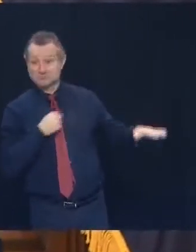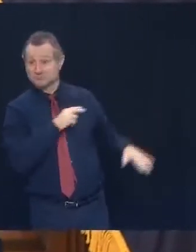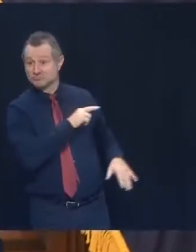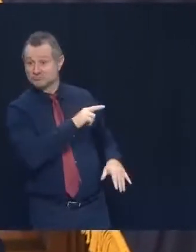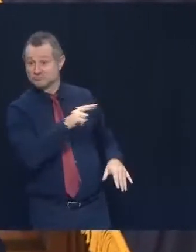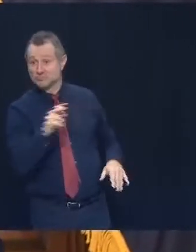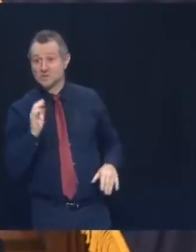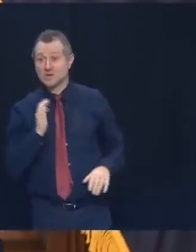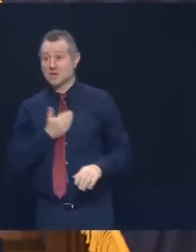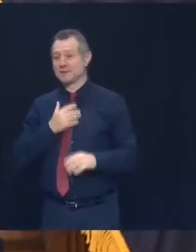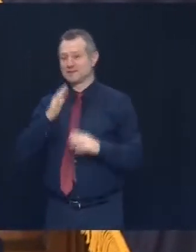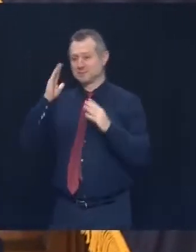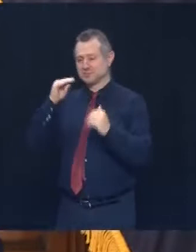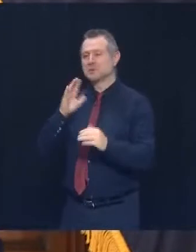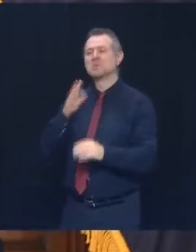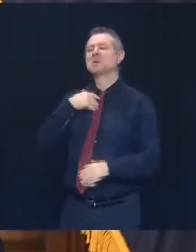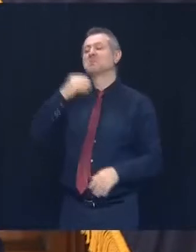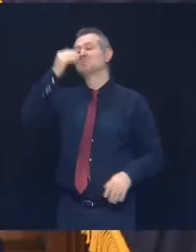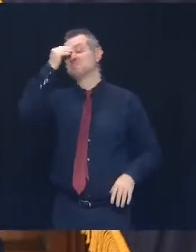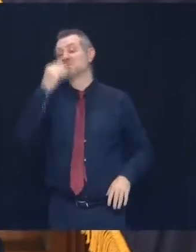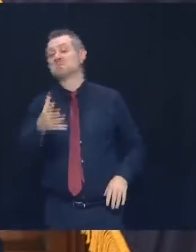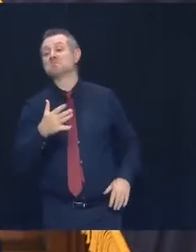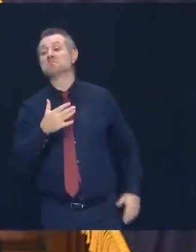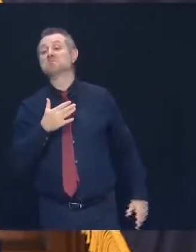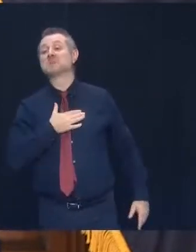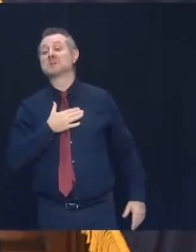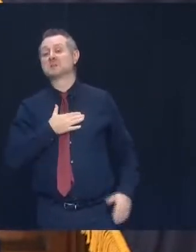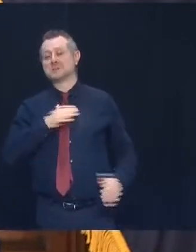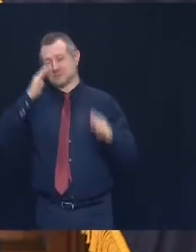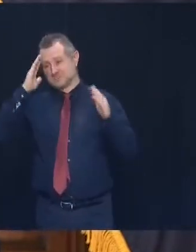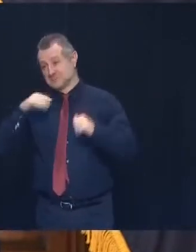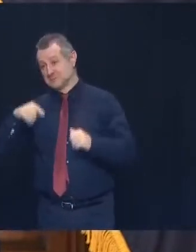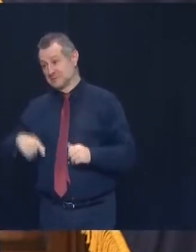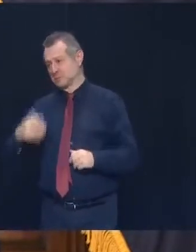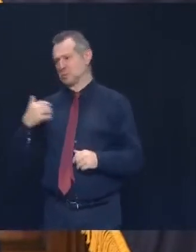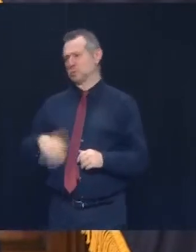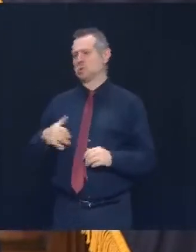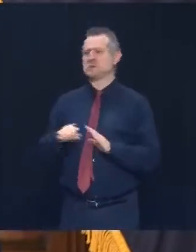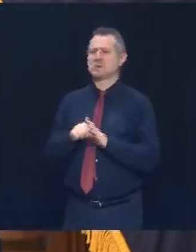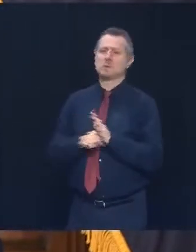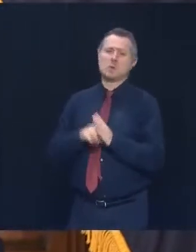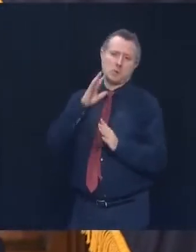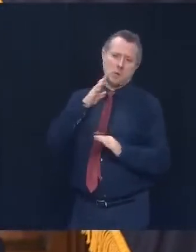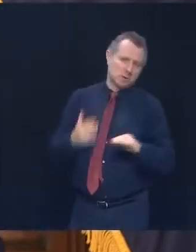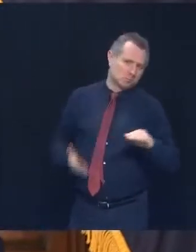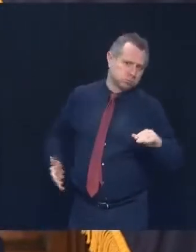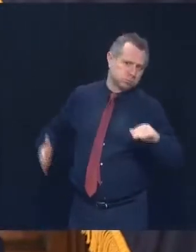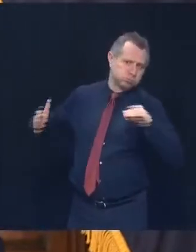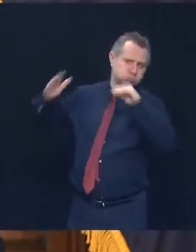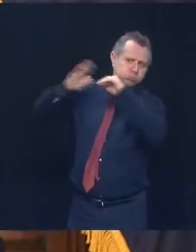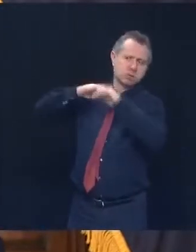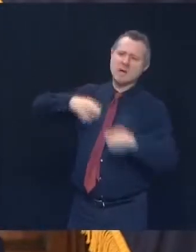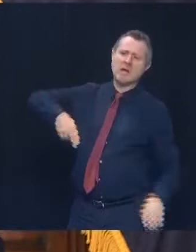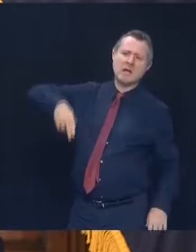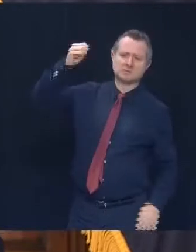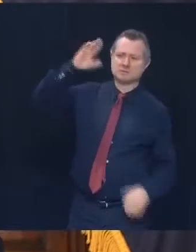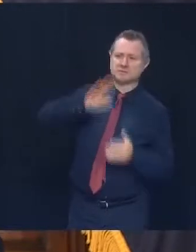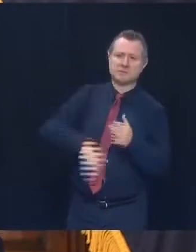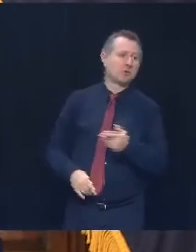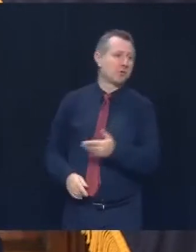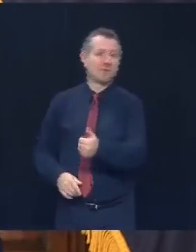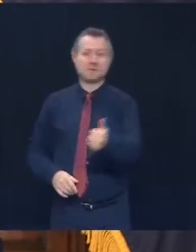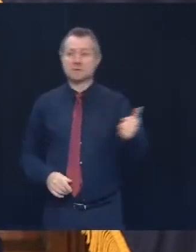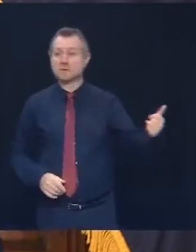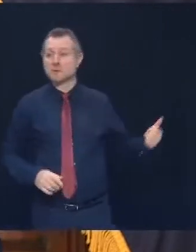expectation. And by the way, my expectations for the state of New York are extraordinarily high. I want to make sure we